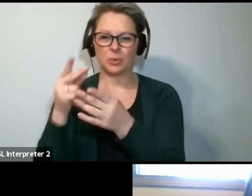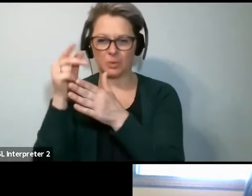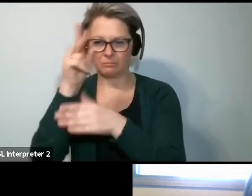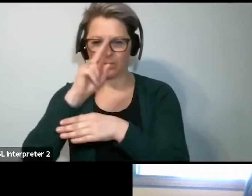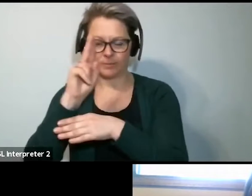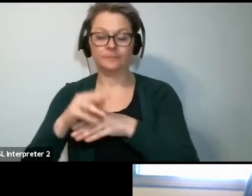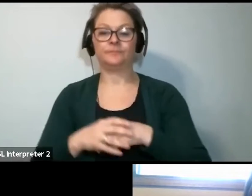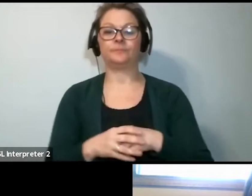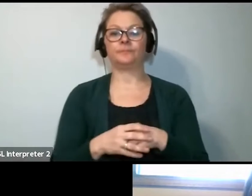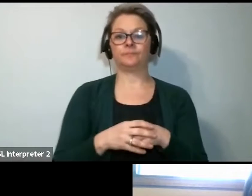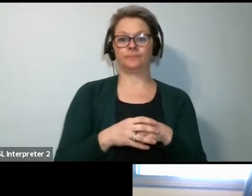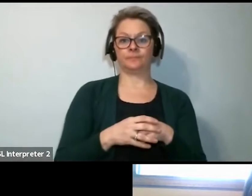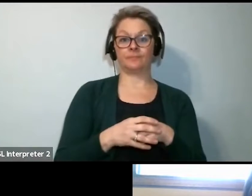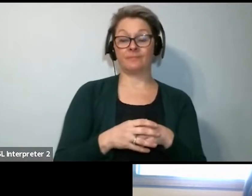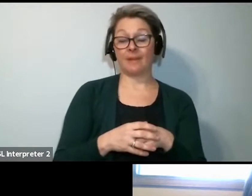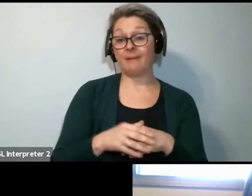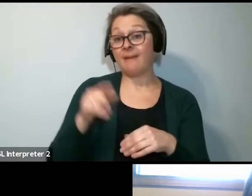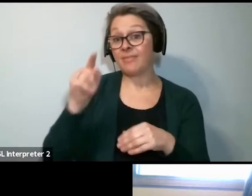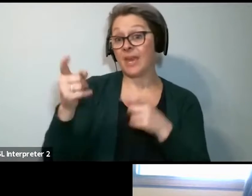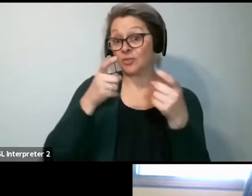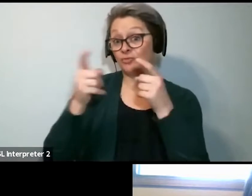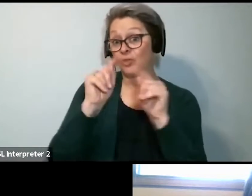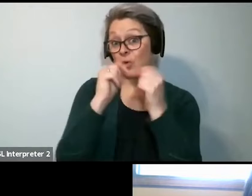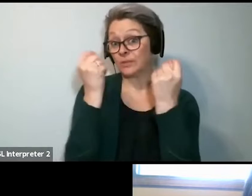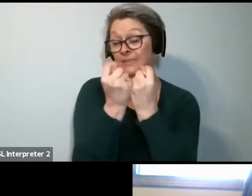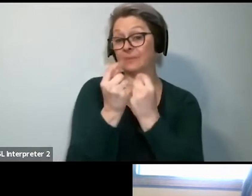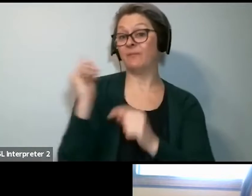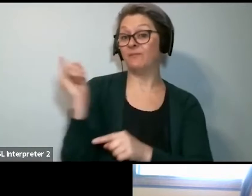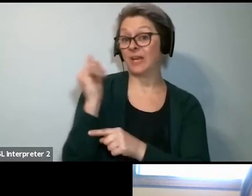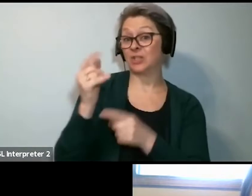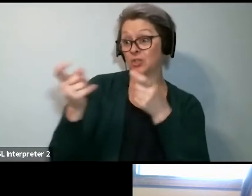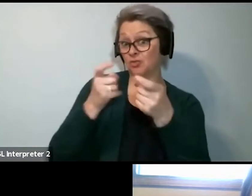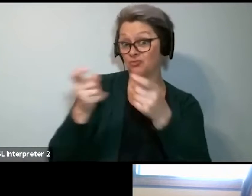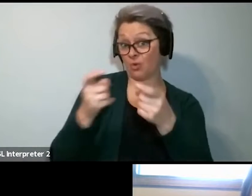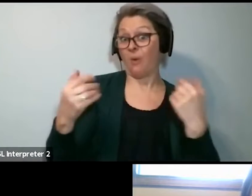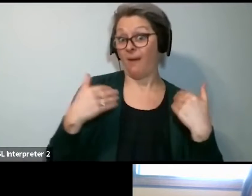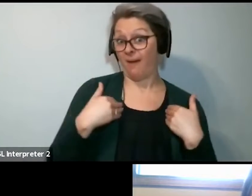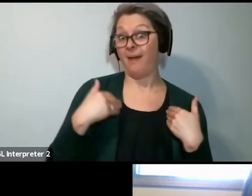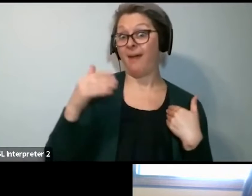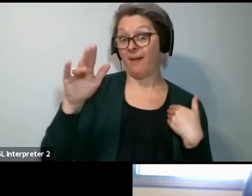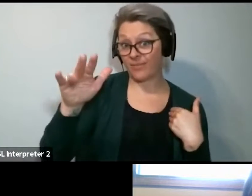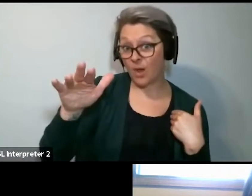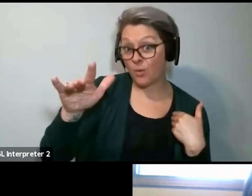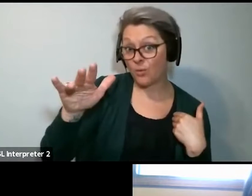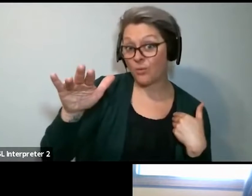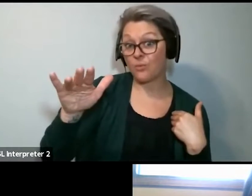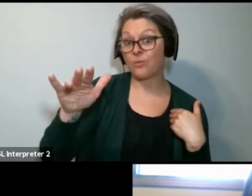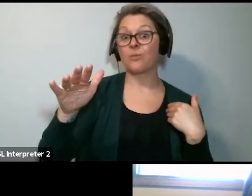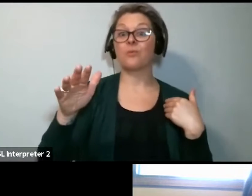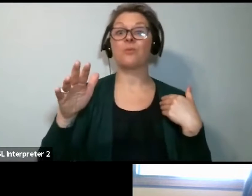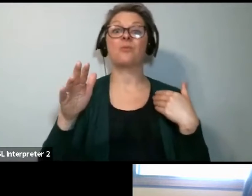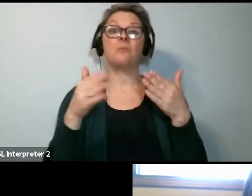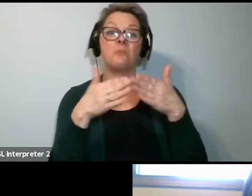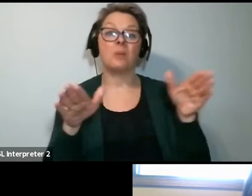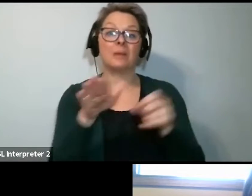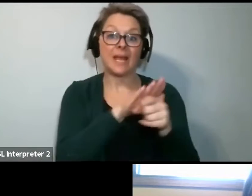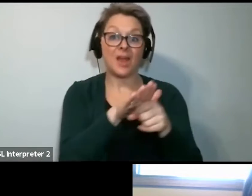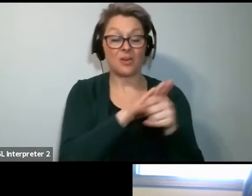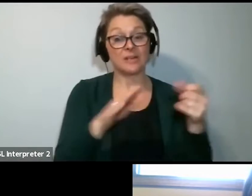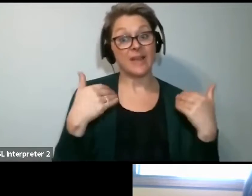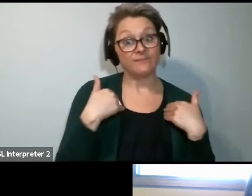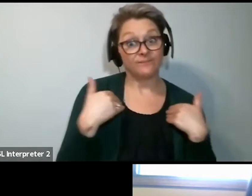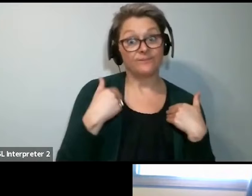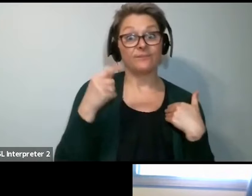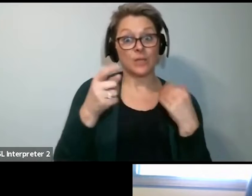at the Redacted has infection control practitioners actively in the units and public areas supporting